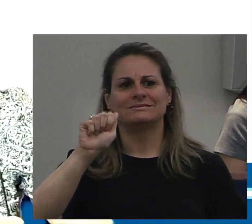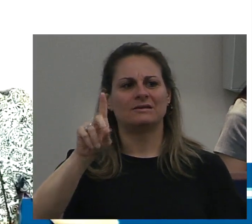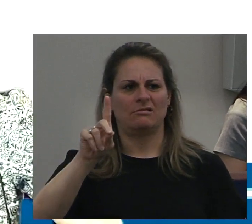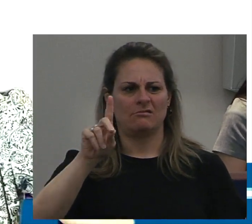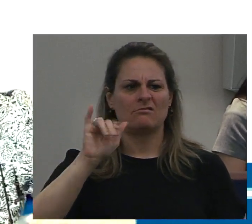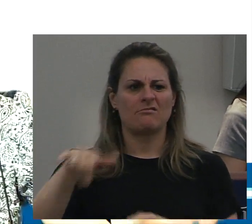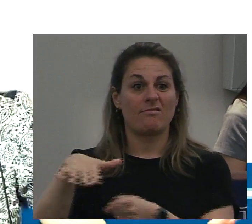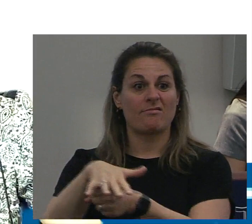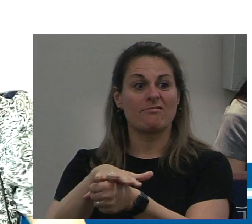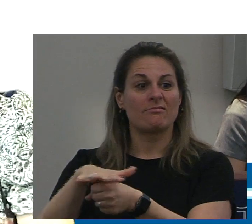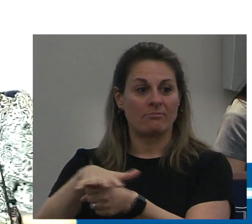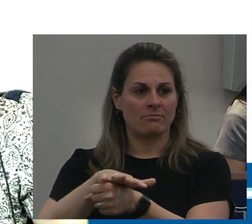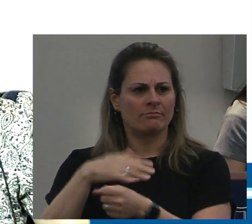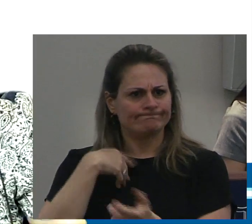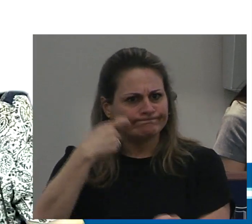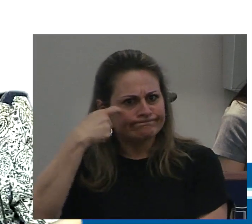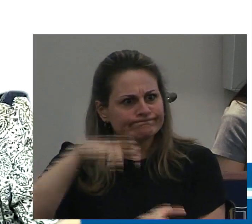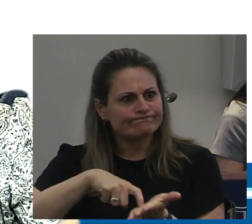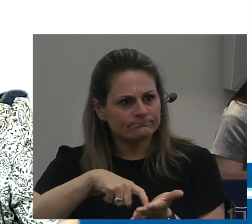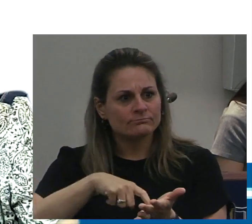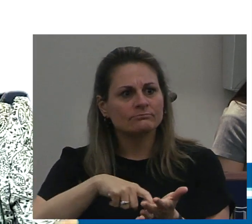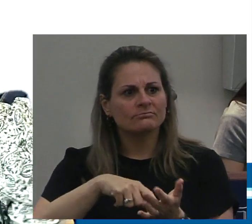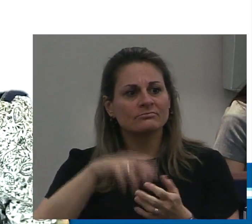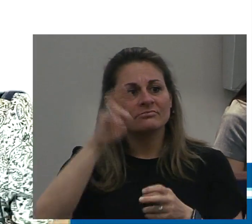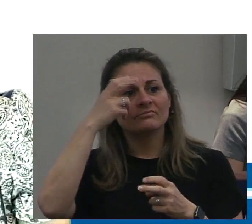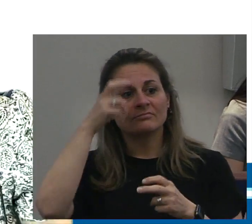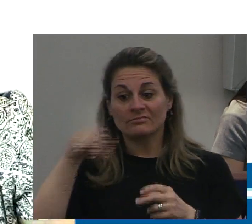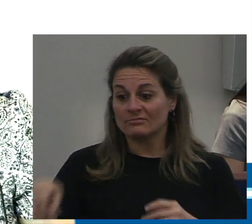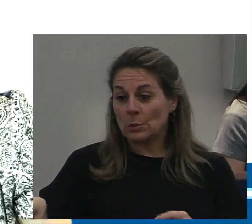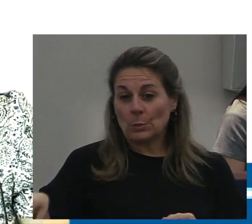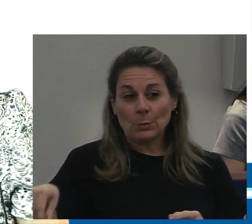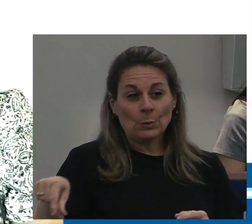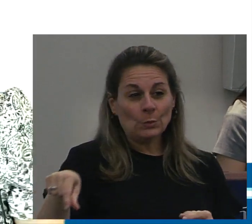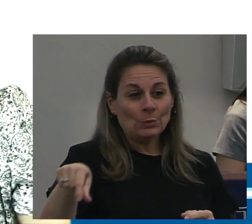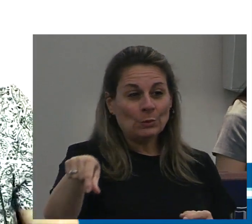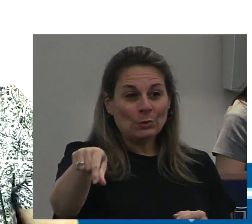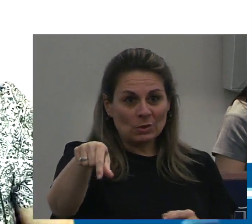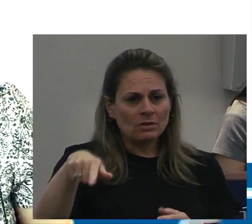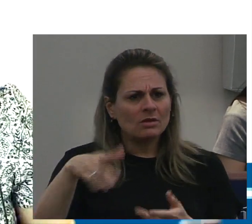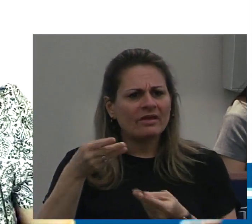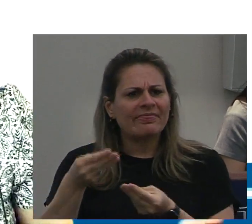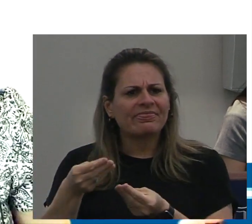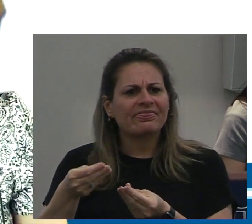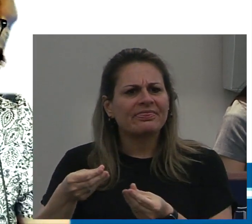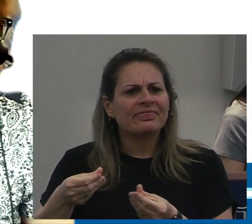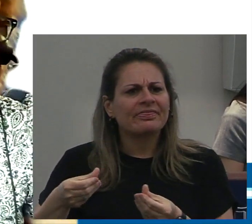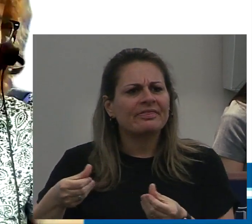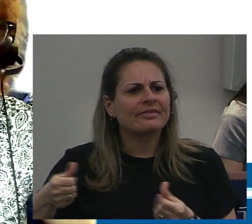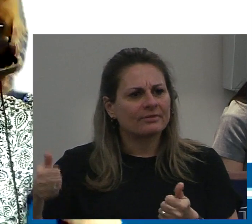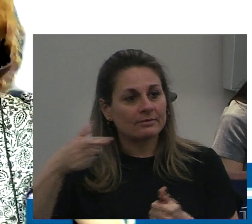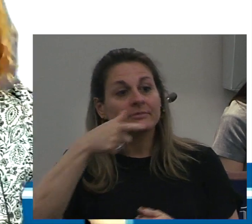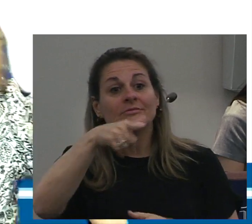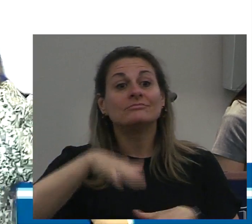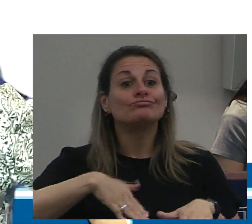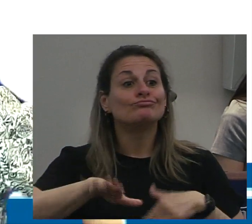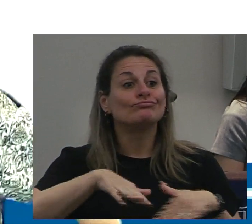disintegrating or completely missing from sidewalks that are maybe 10 years